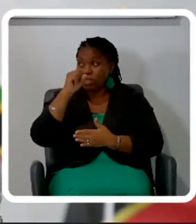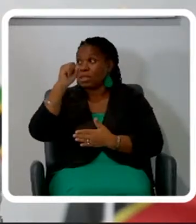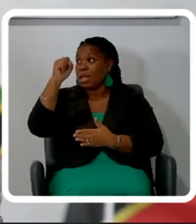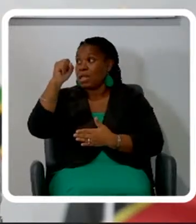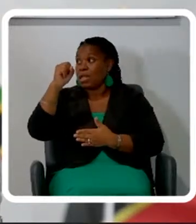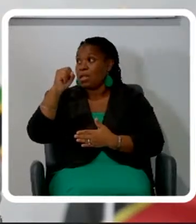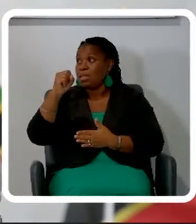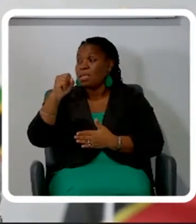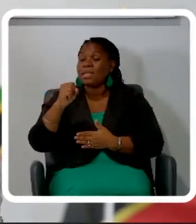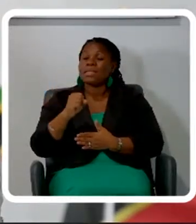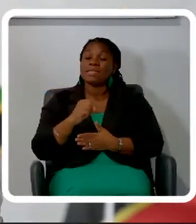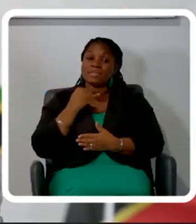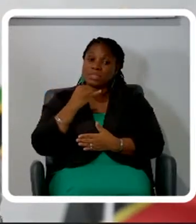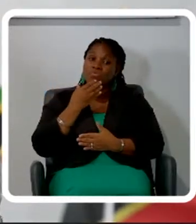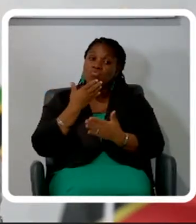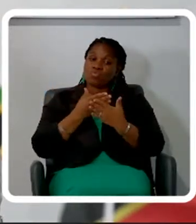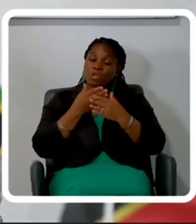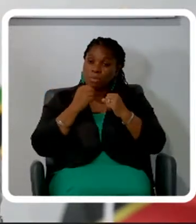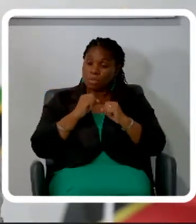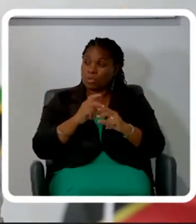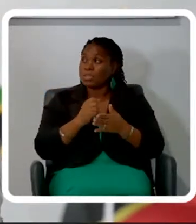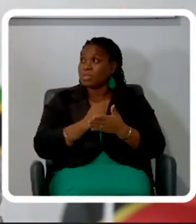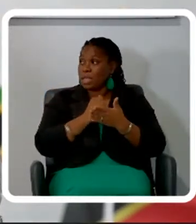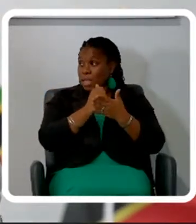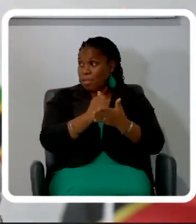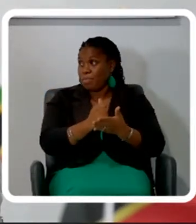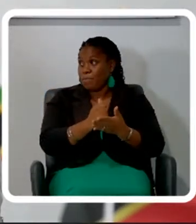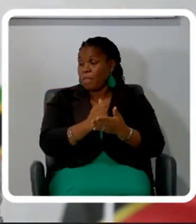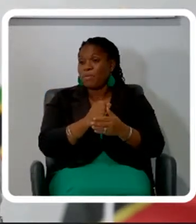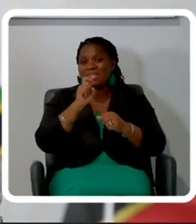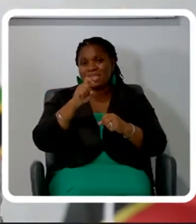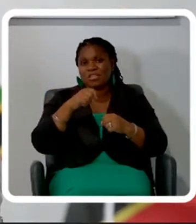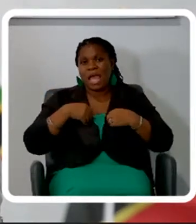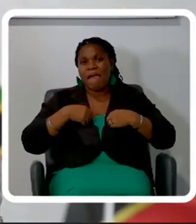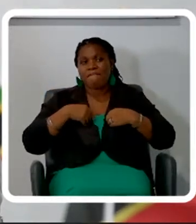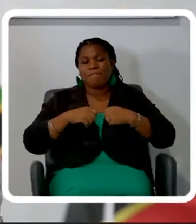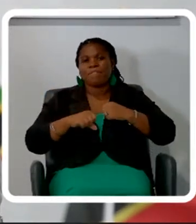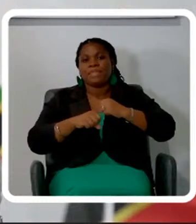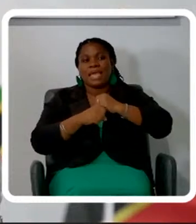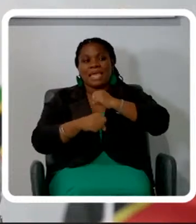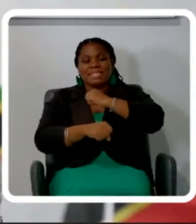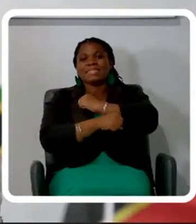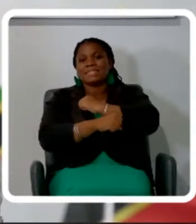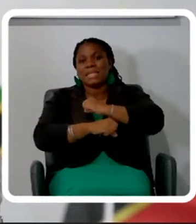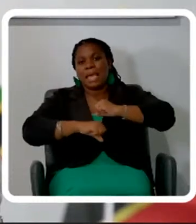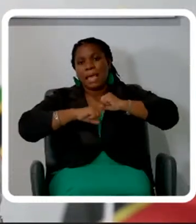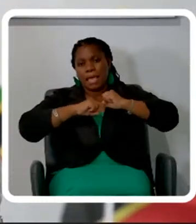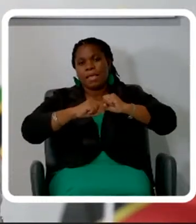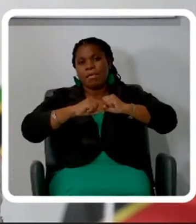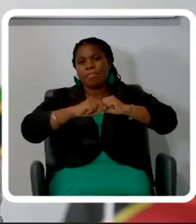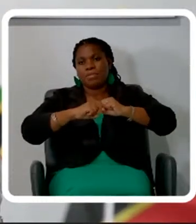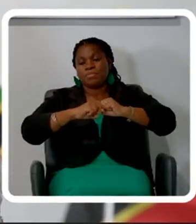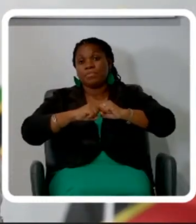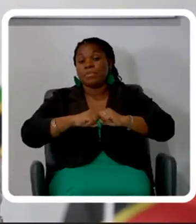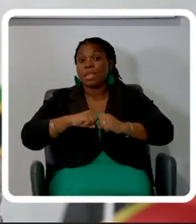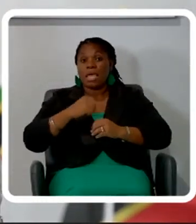opportunity to help the situation in Haiti, because we need a stable Haiti. Haiti has contributed